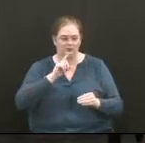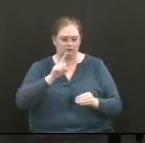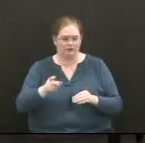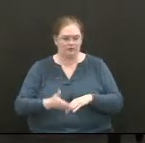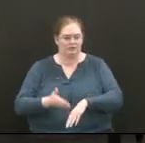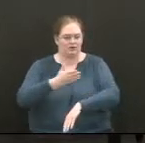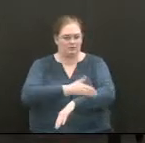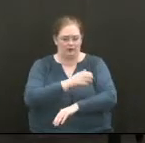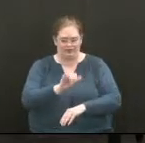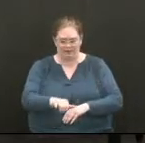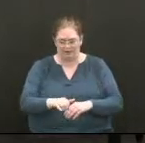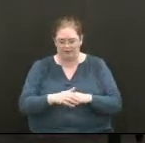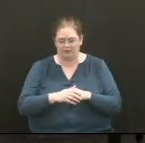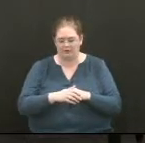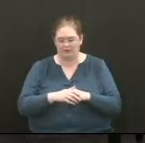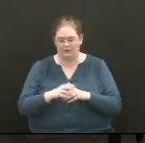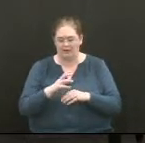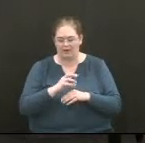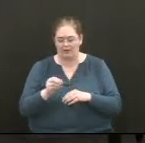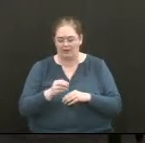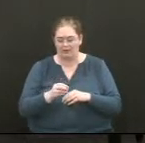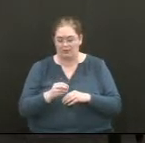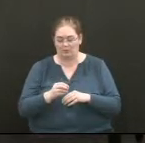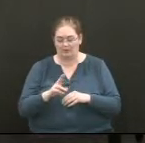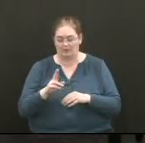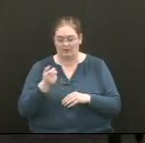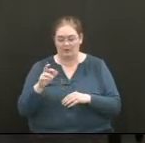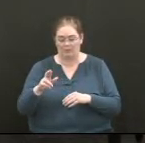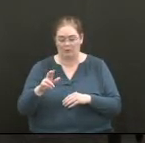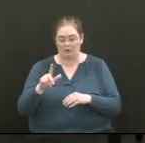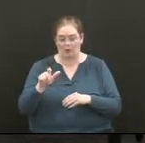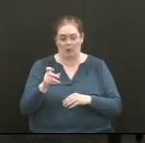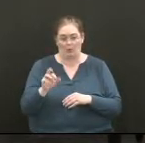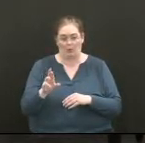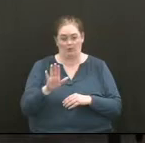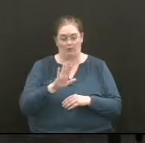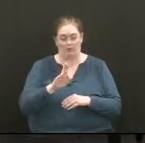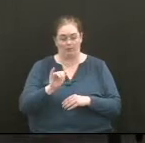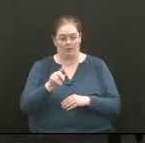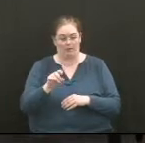to upgrade that. And with the upper and lower Bucks offices,